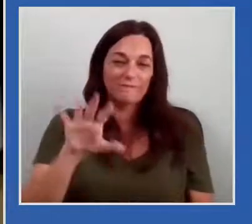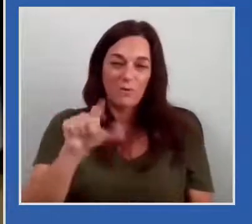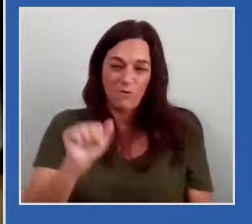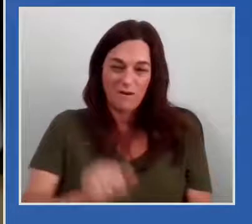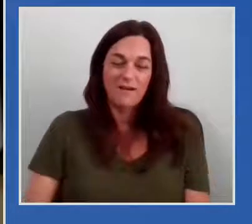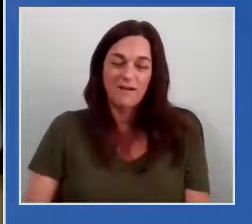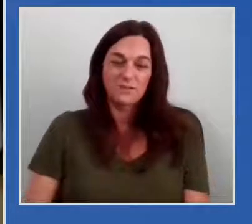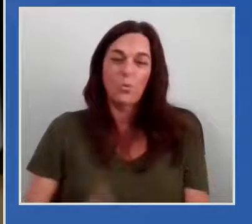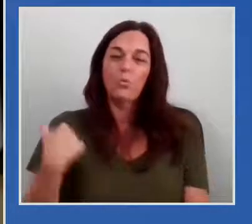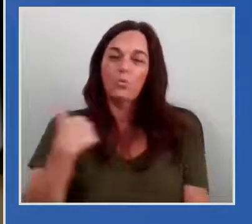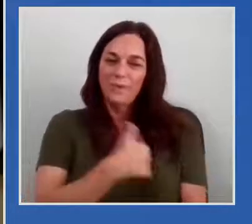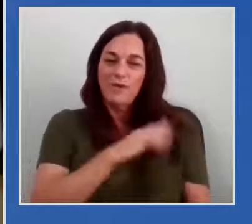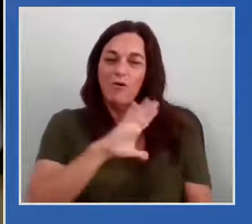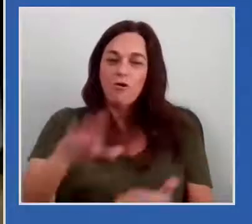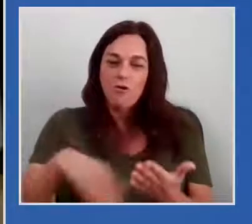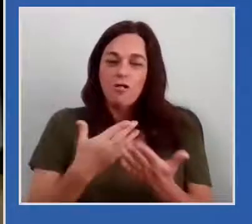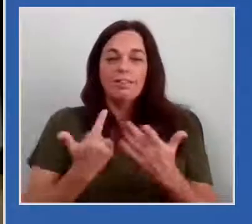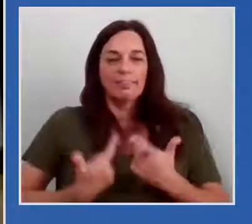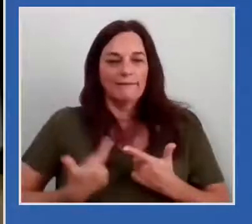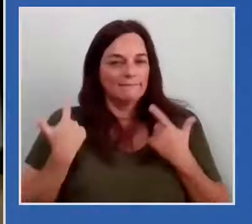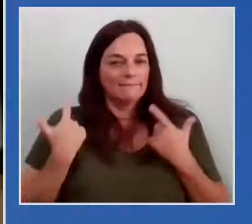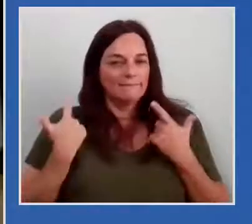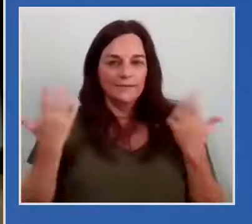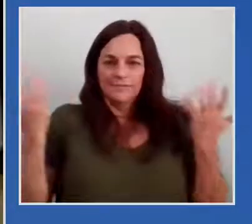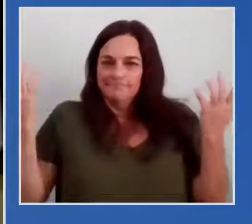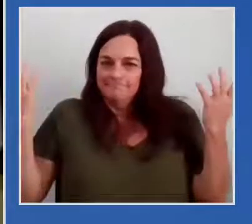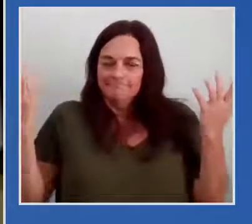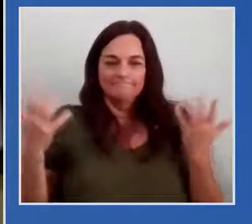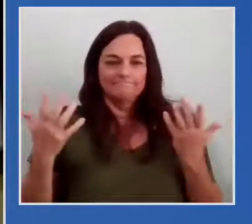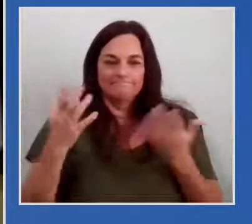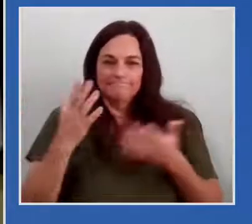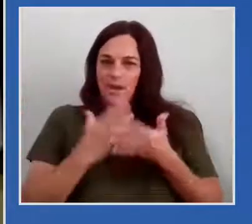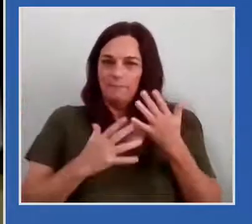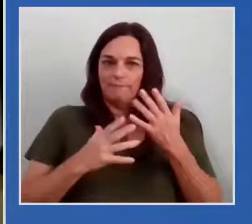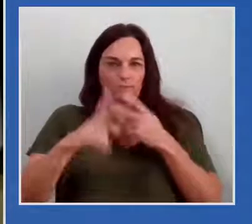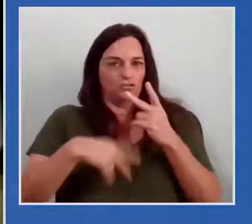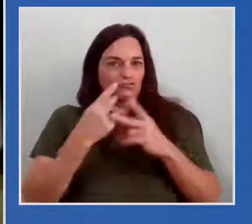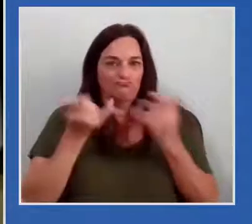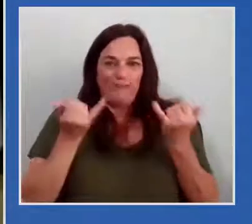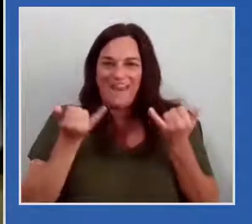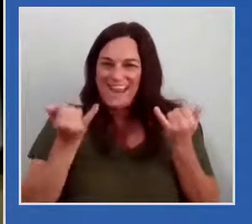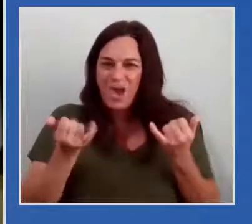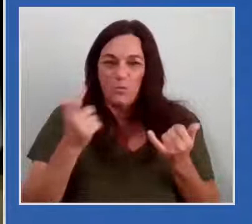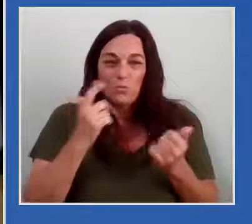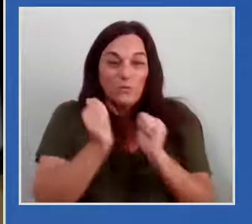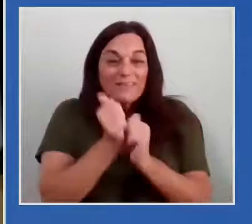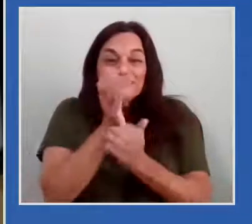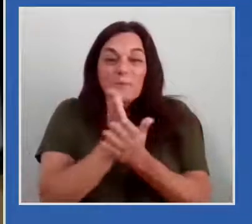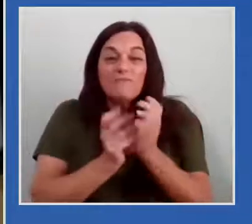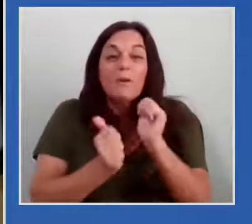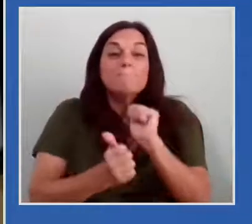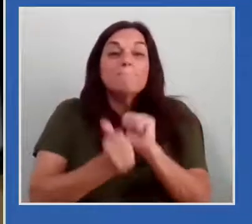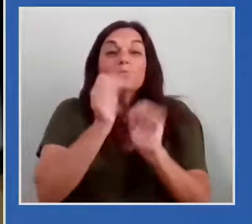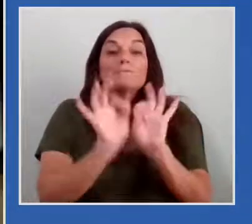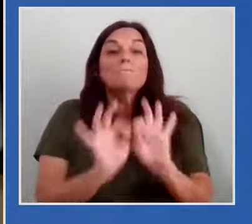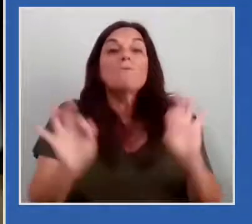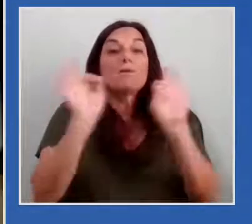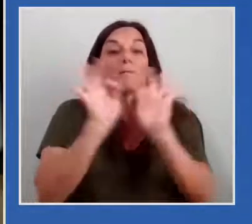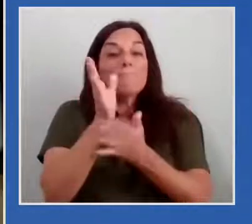all living in some version of it right now, with some of the most important parts of our lives being put on